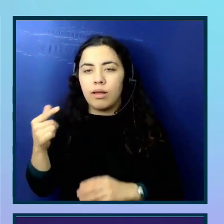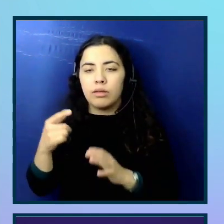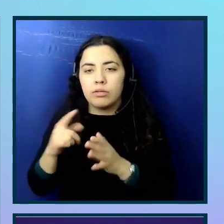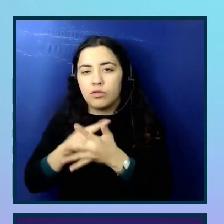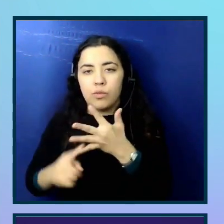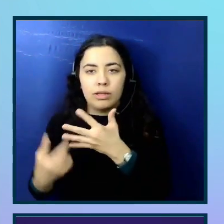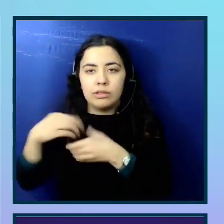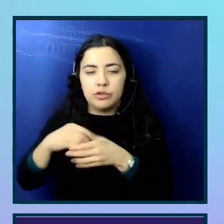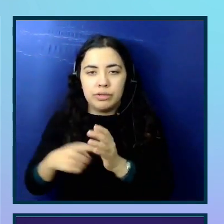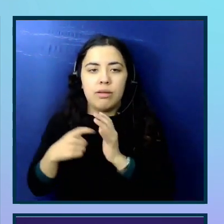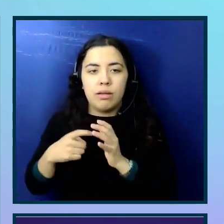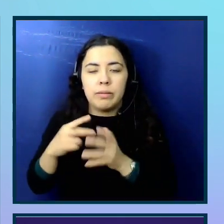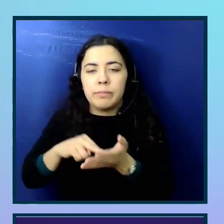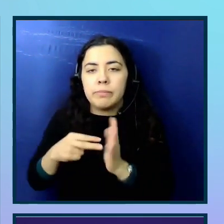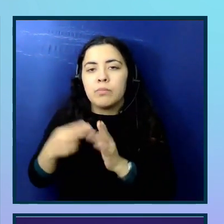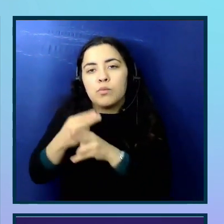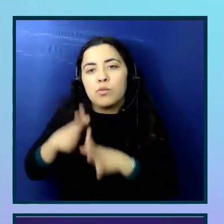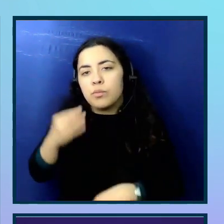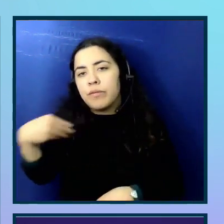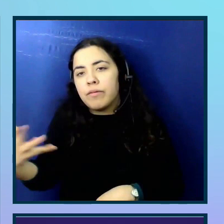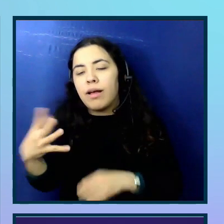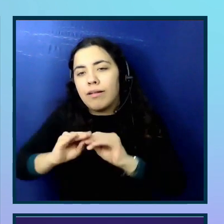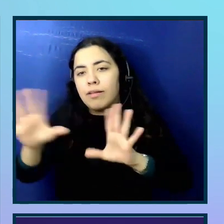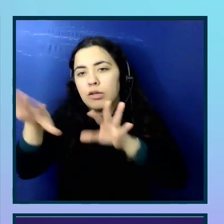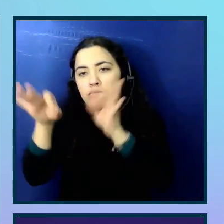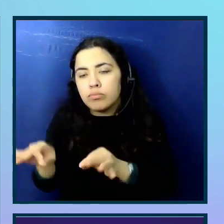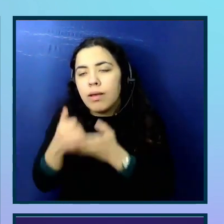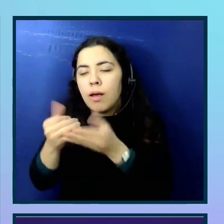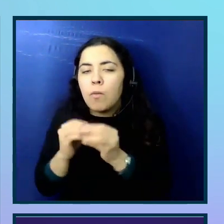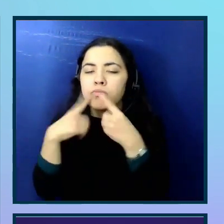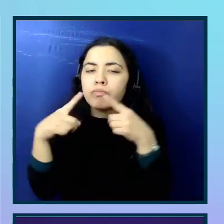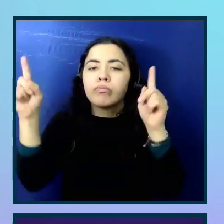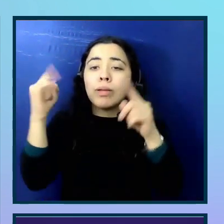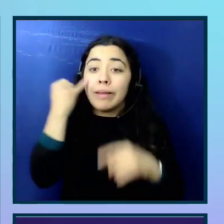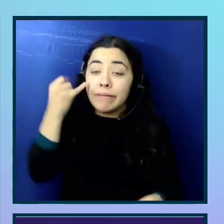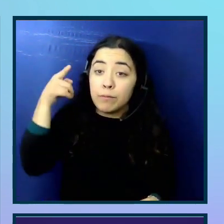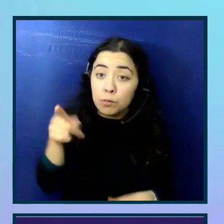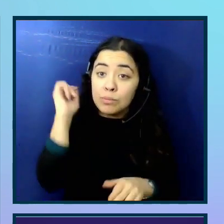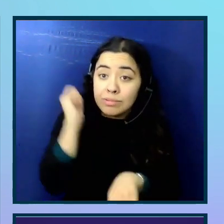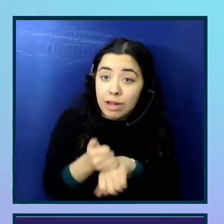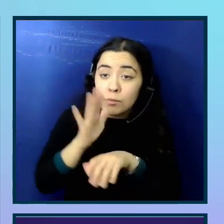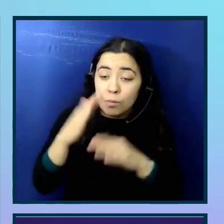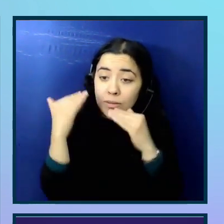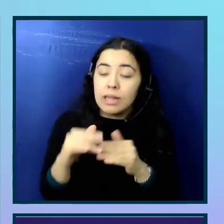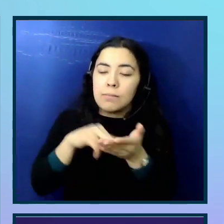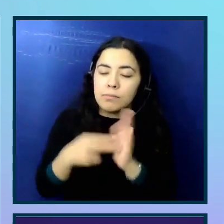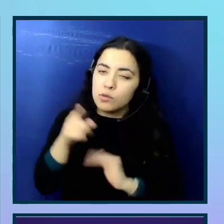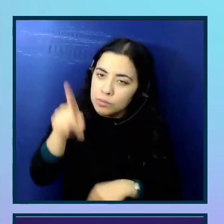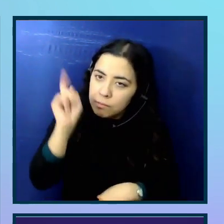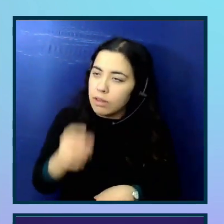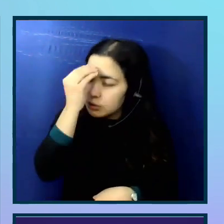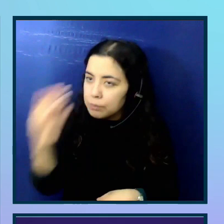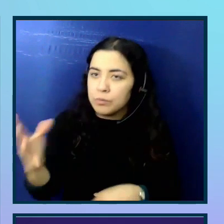giving users clear instructions to help them succeed. So I basically say, if you set a constraint, you must communicate